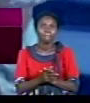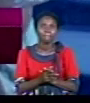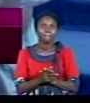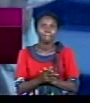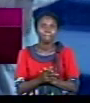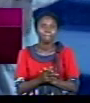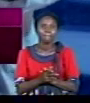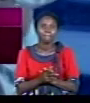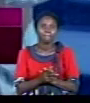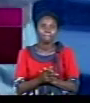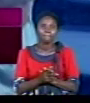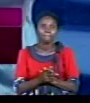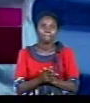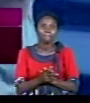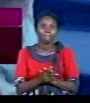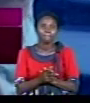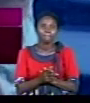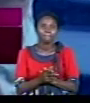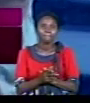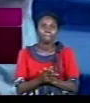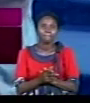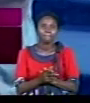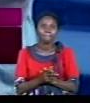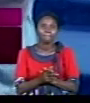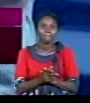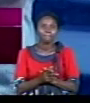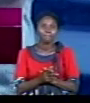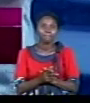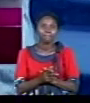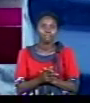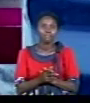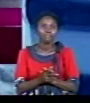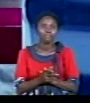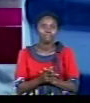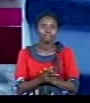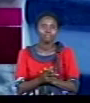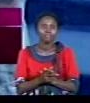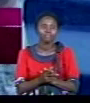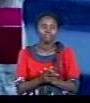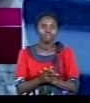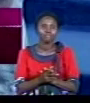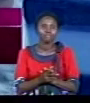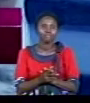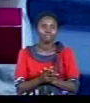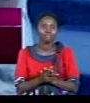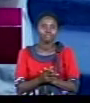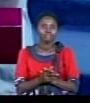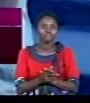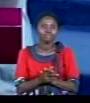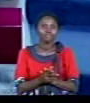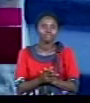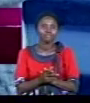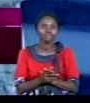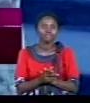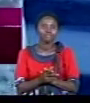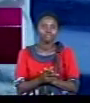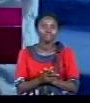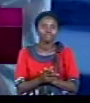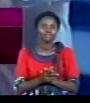Sister has a testimony to give us. You will give your testimony now because your card